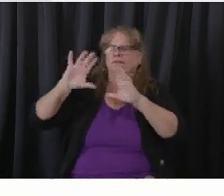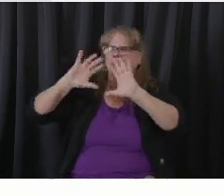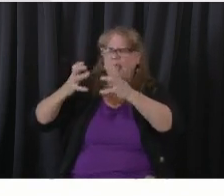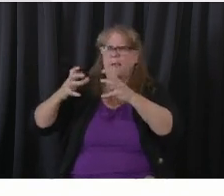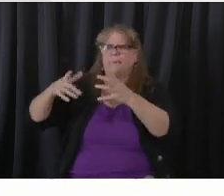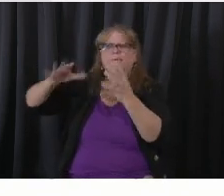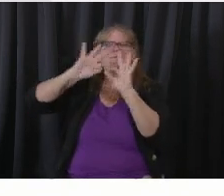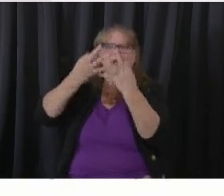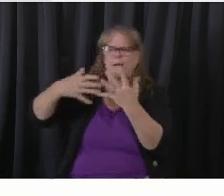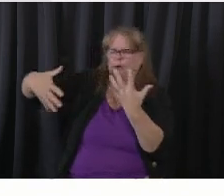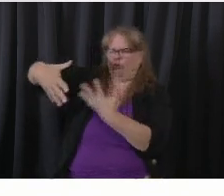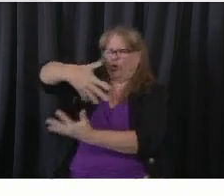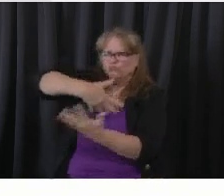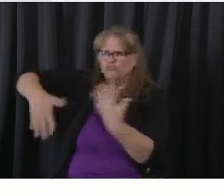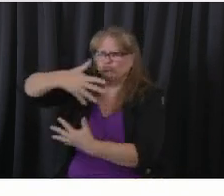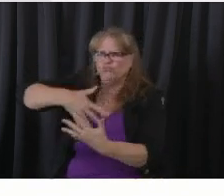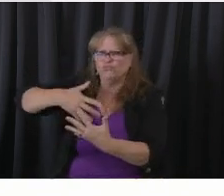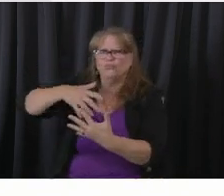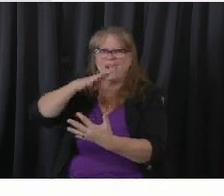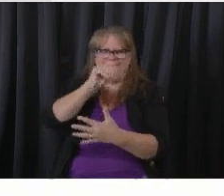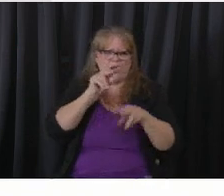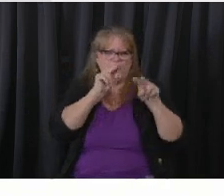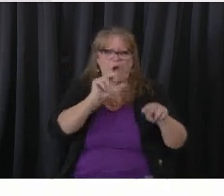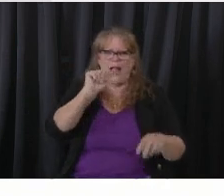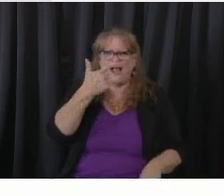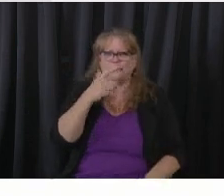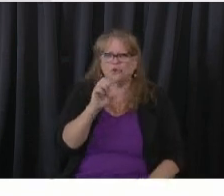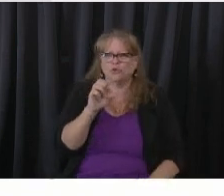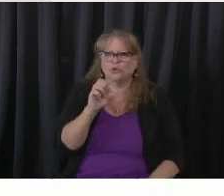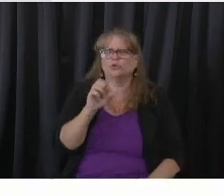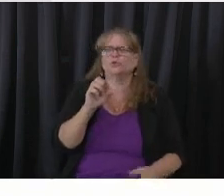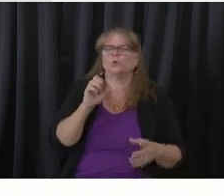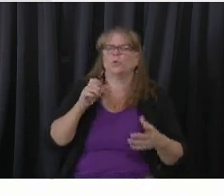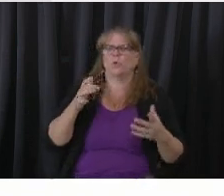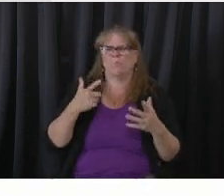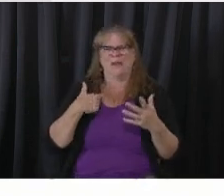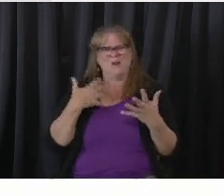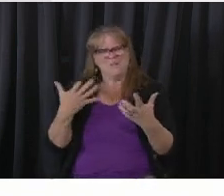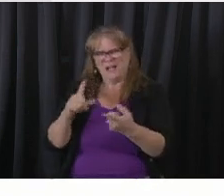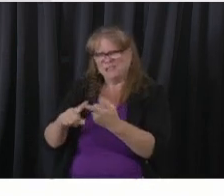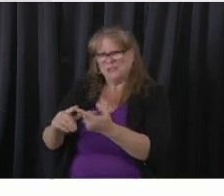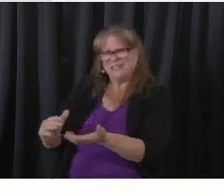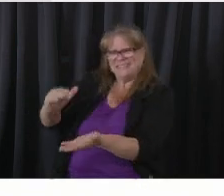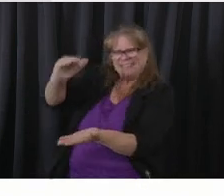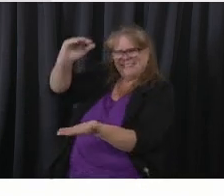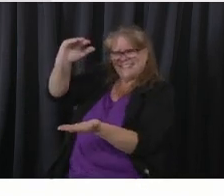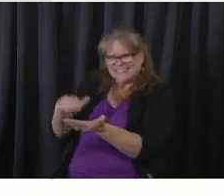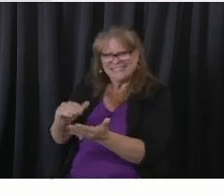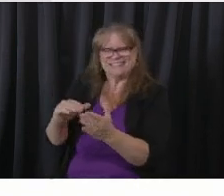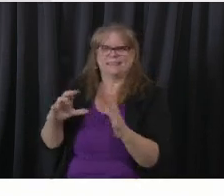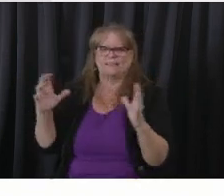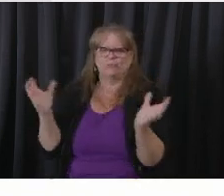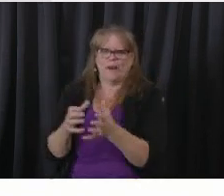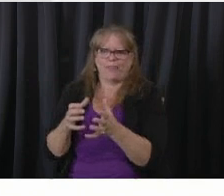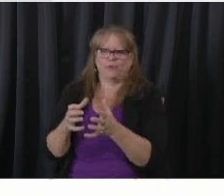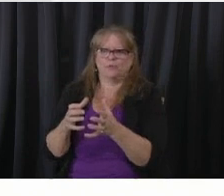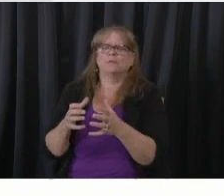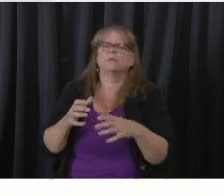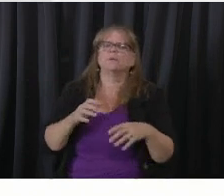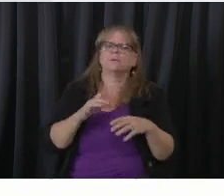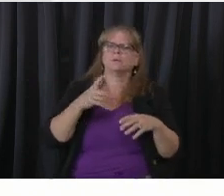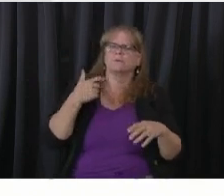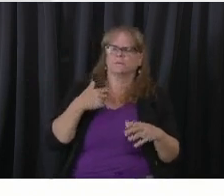and minimize differences or decreases in social distancing, but we know that that probably is a likely scenario. And so these projections are